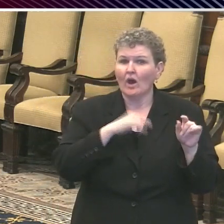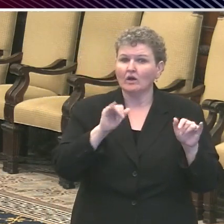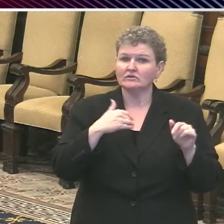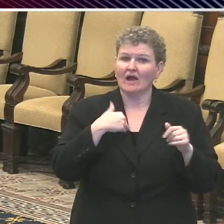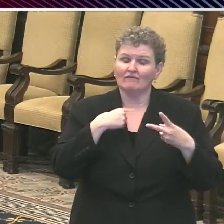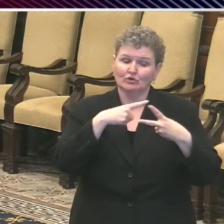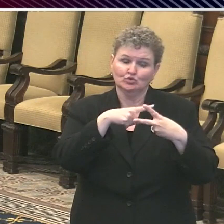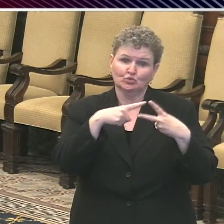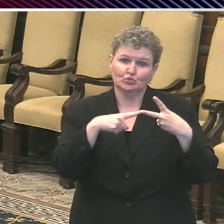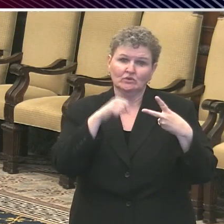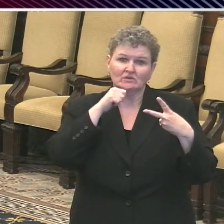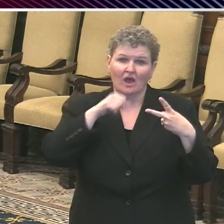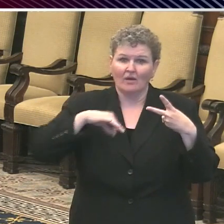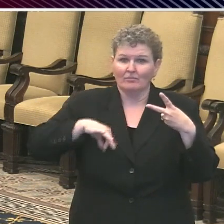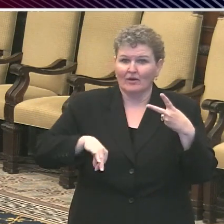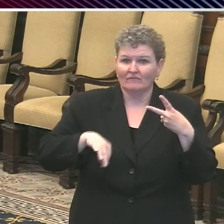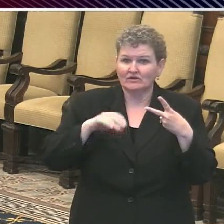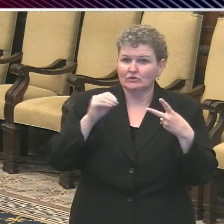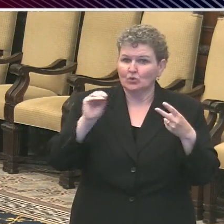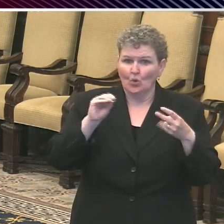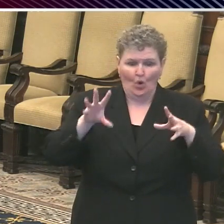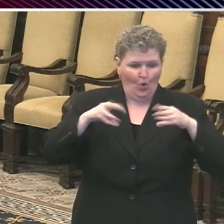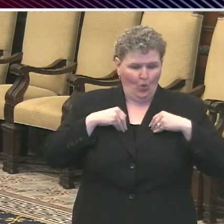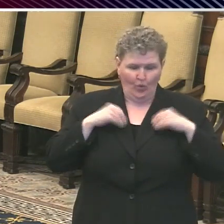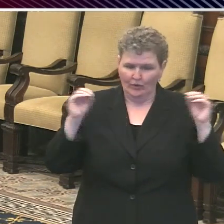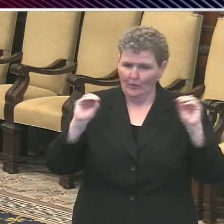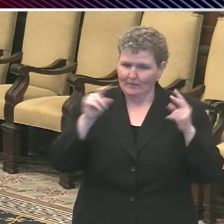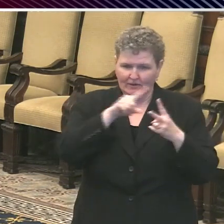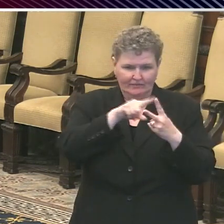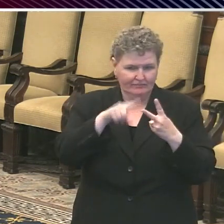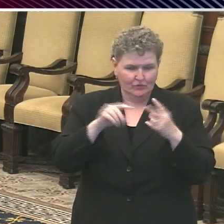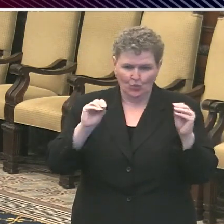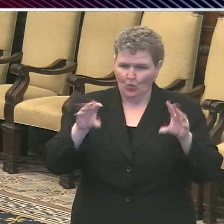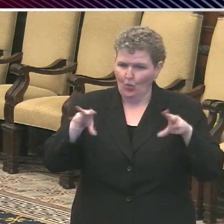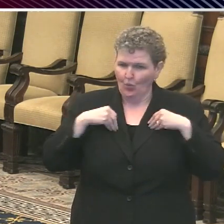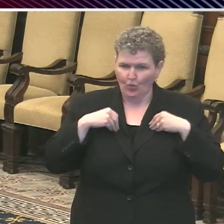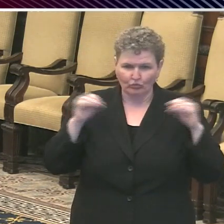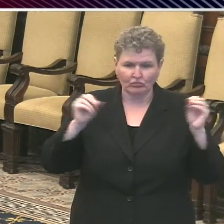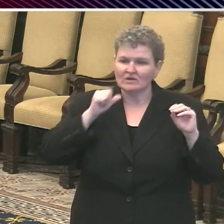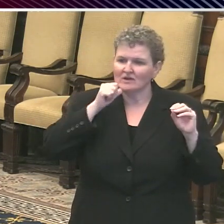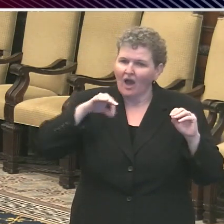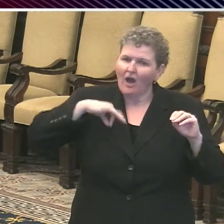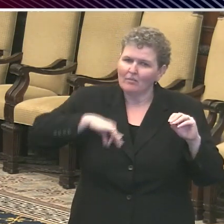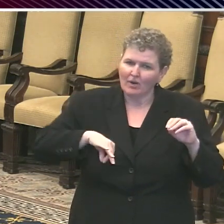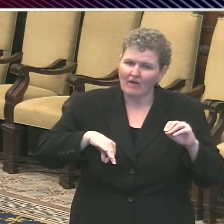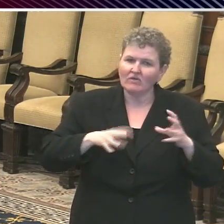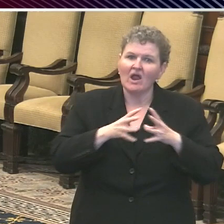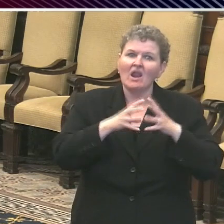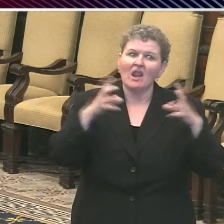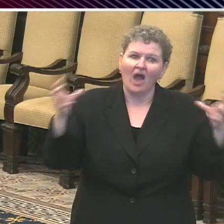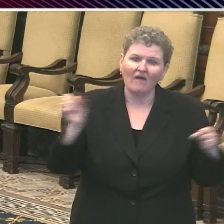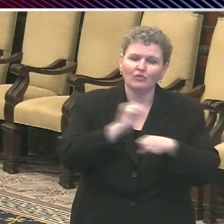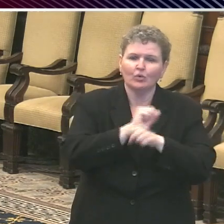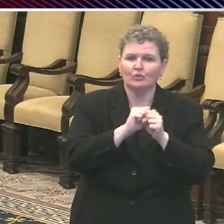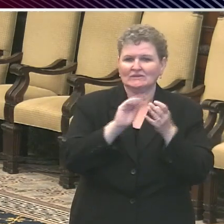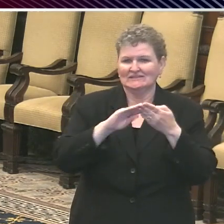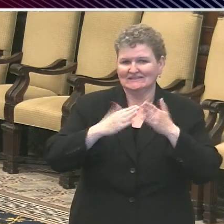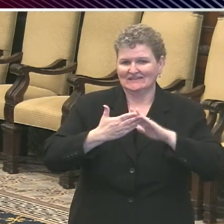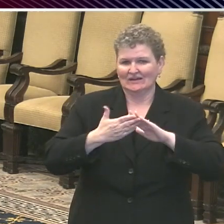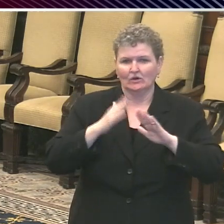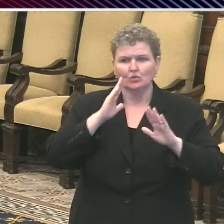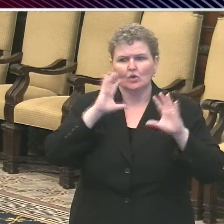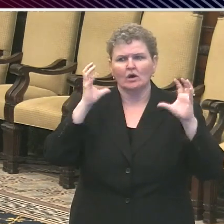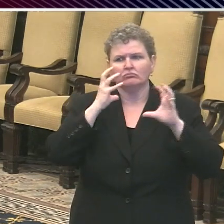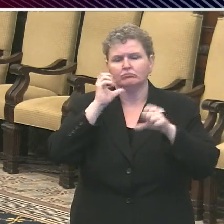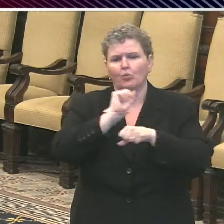nonprofits. They are not owned by anyone. They're nonprofits that do a whole lot of work with the city and have done a lot of great work for the city in